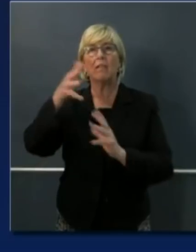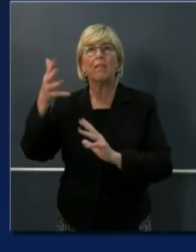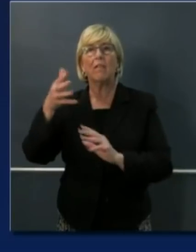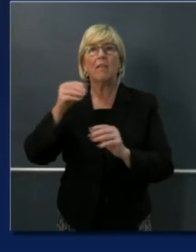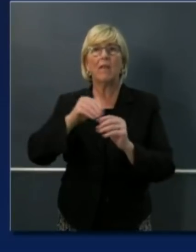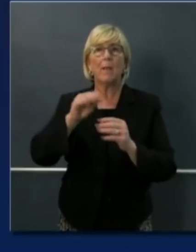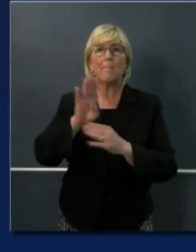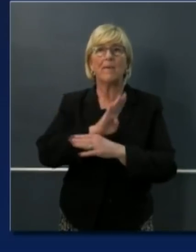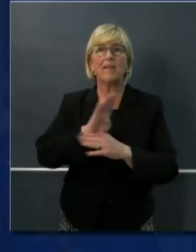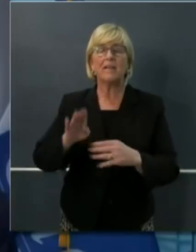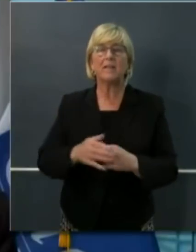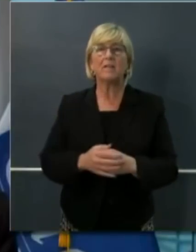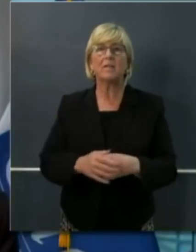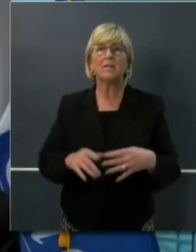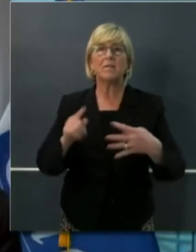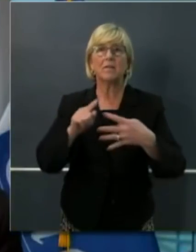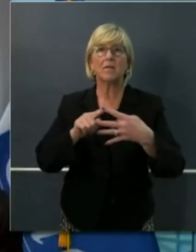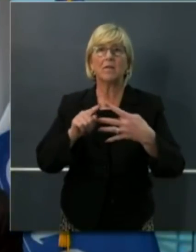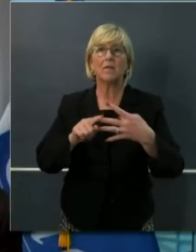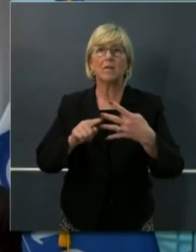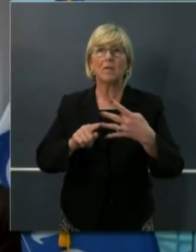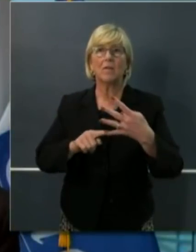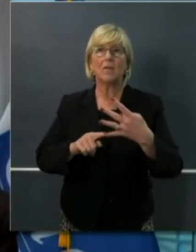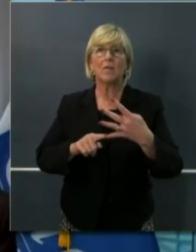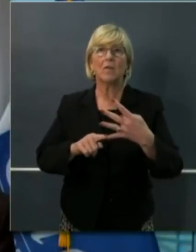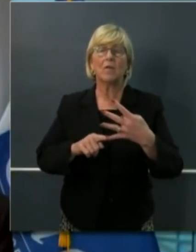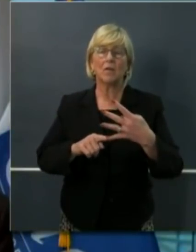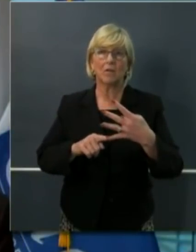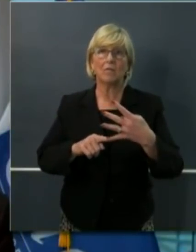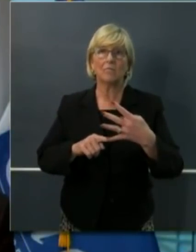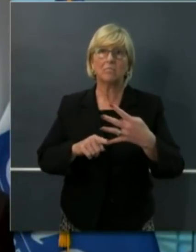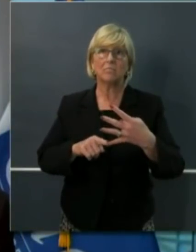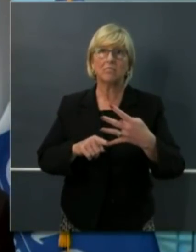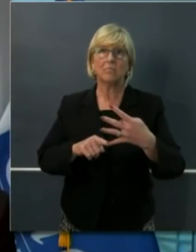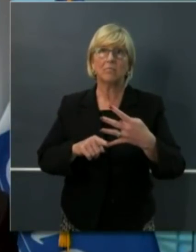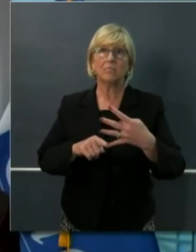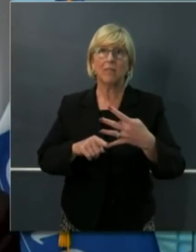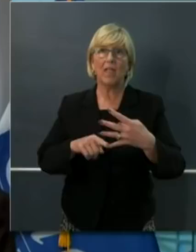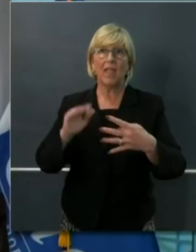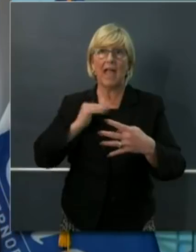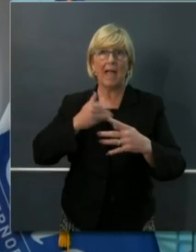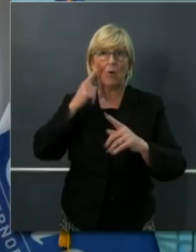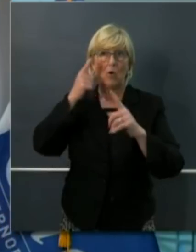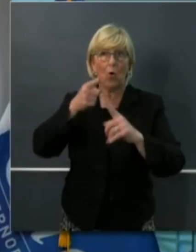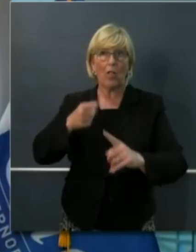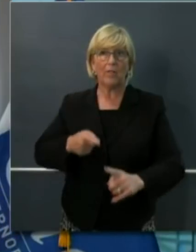facing. So these indicators are really formed around these 4 goals.